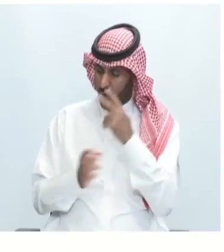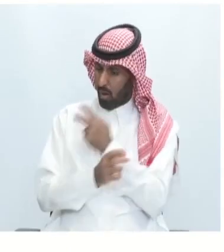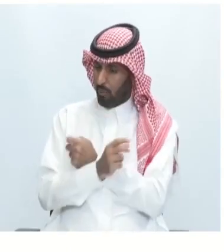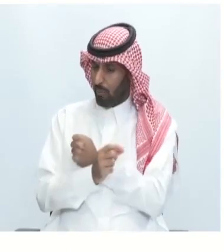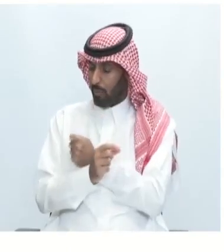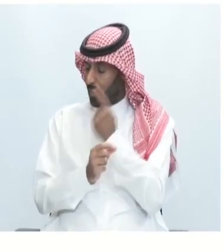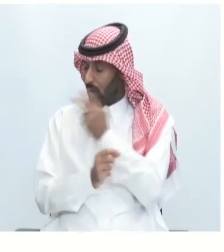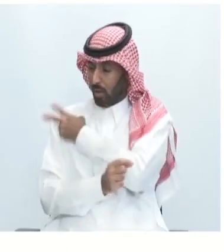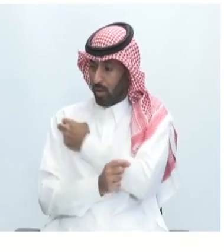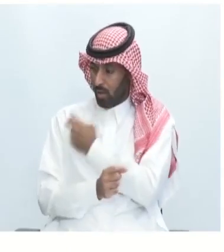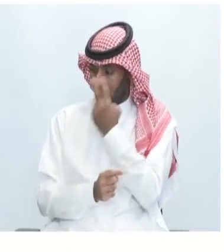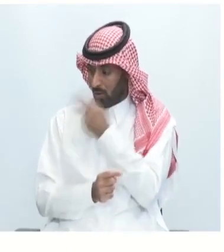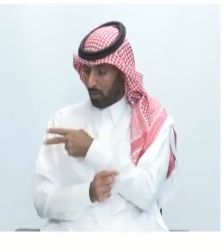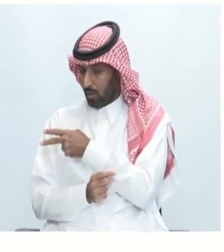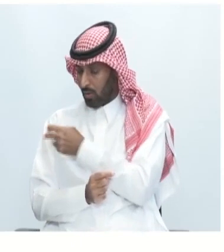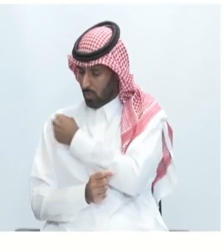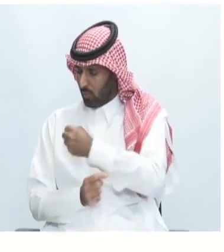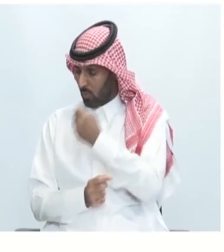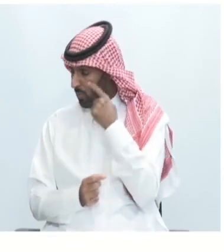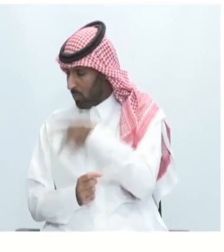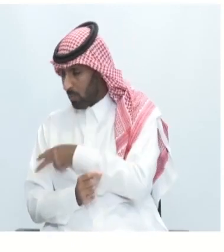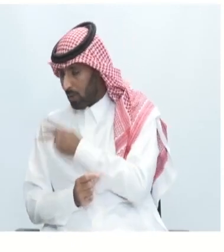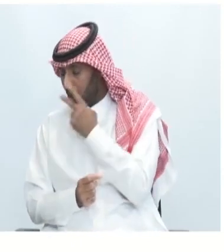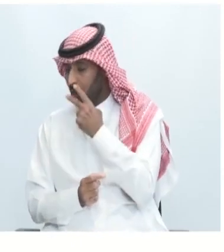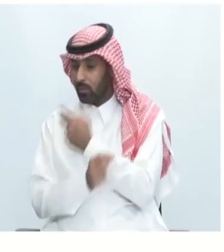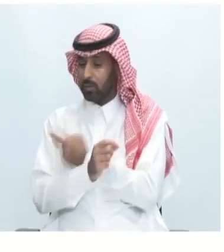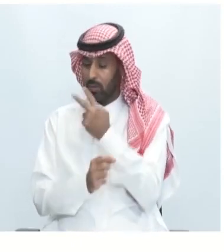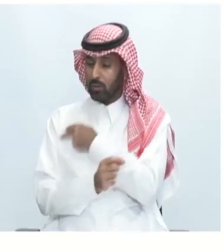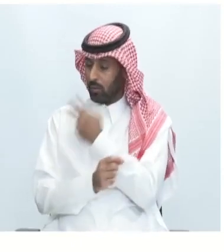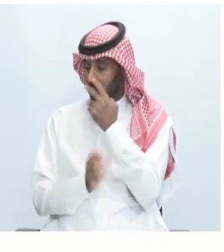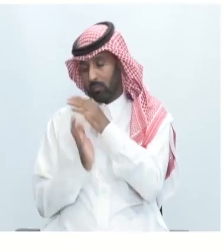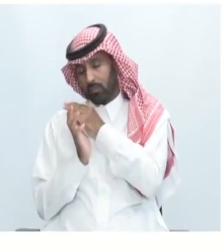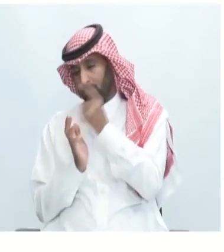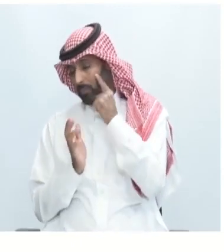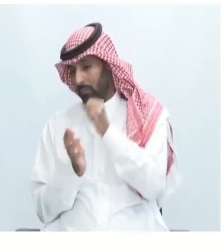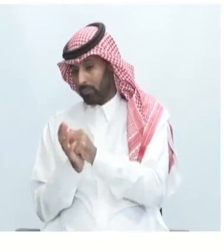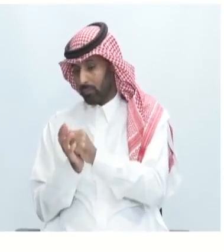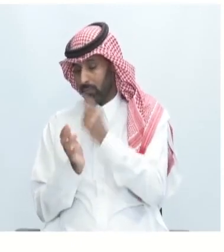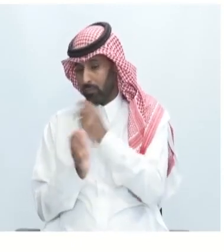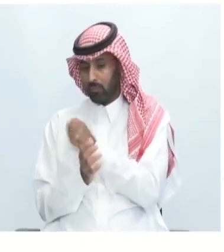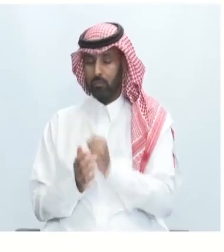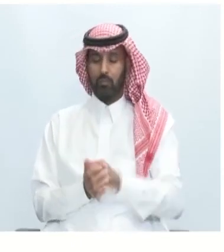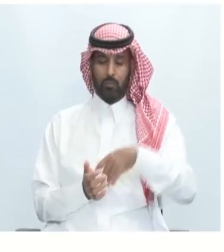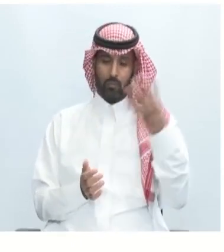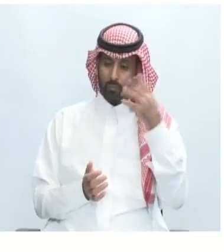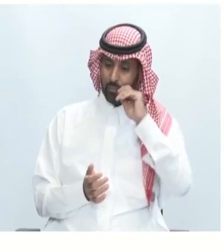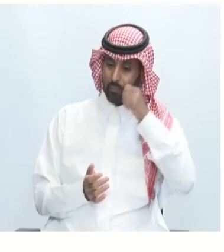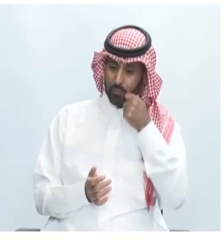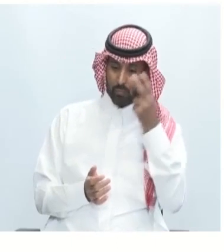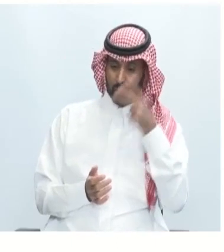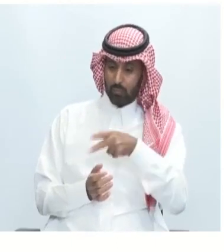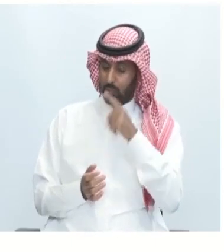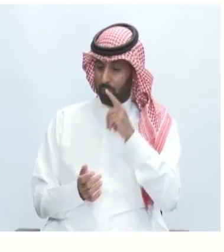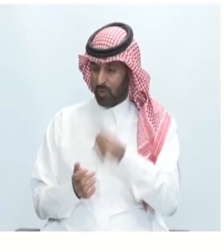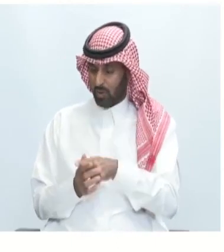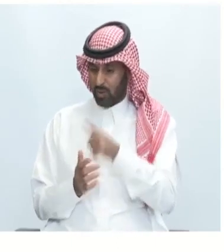yes, that's correct. A break-in suspect was found asleep in the house. Number four, man found